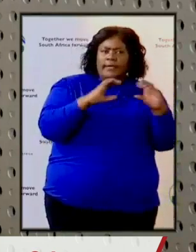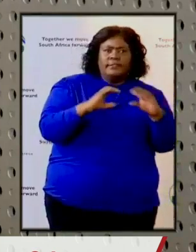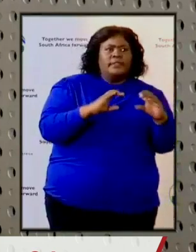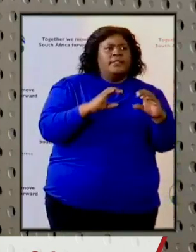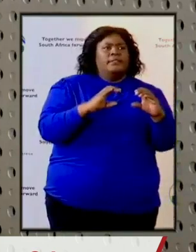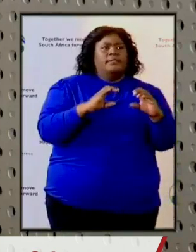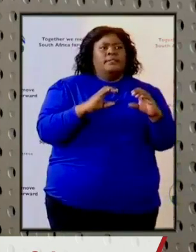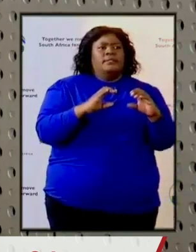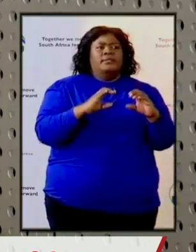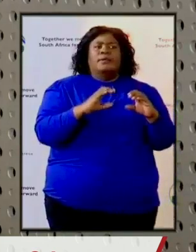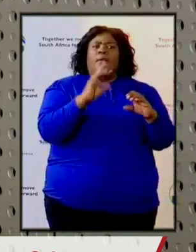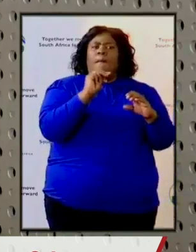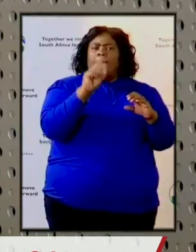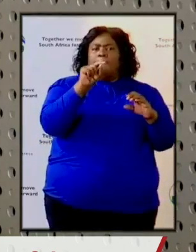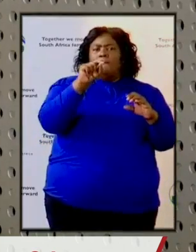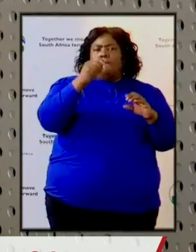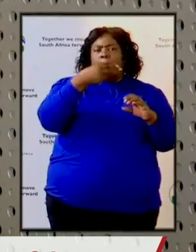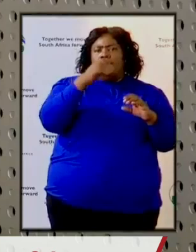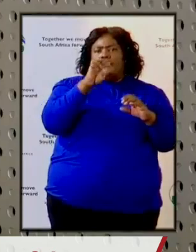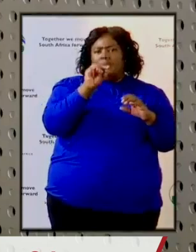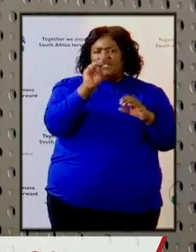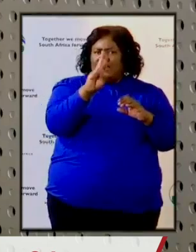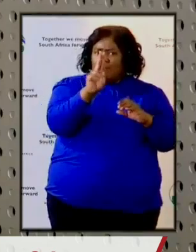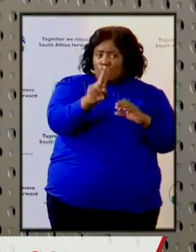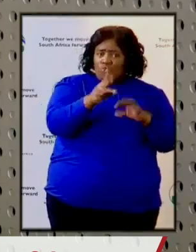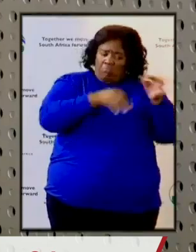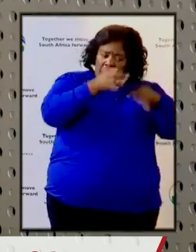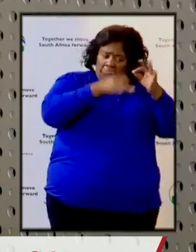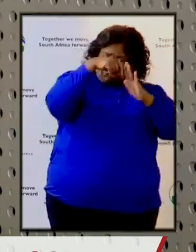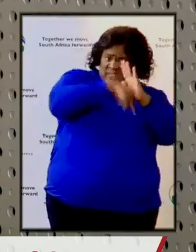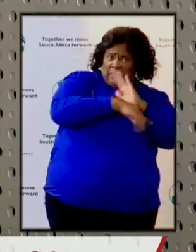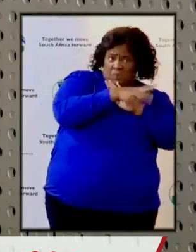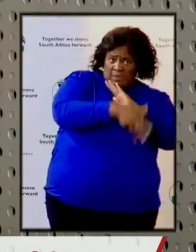ukhona uminister uMthembu uzonaba